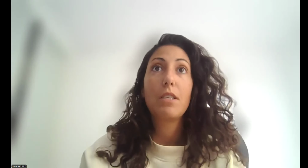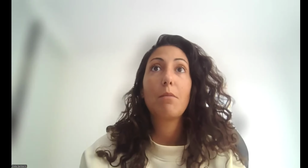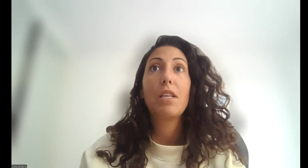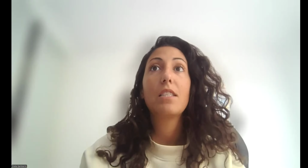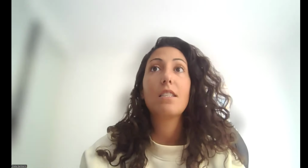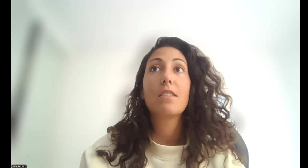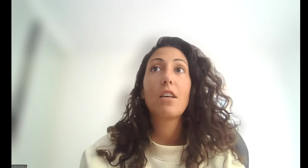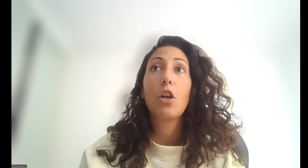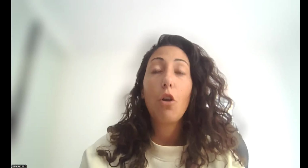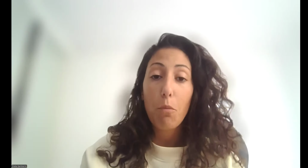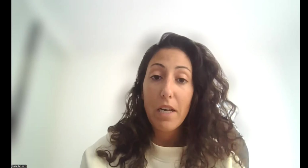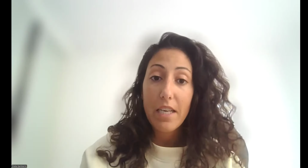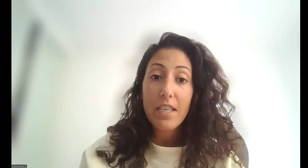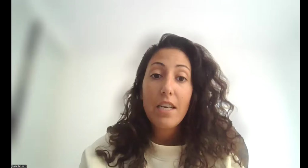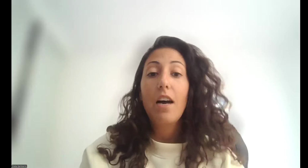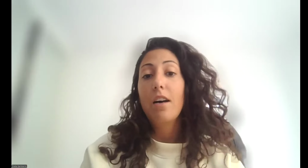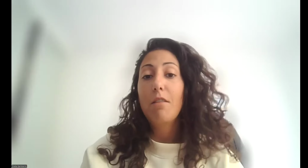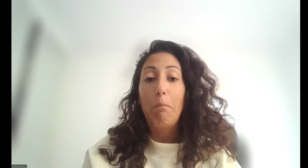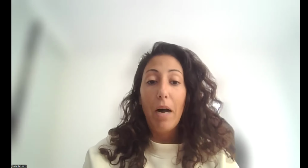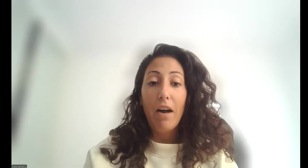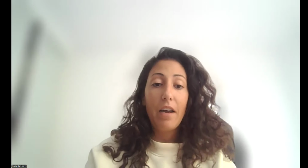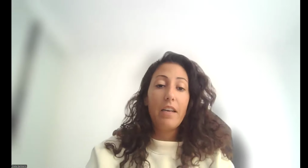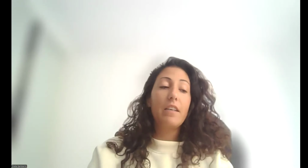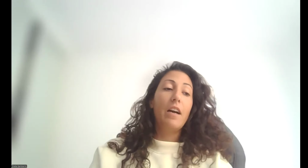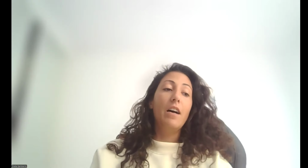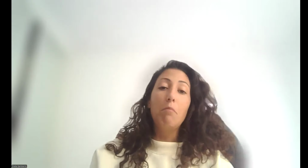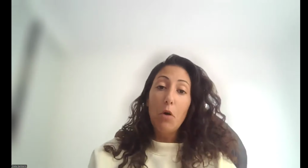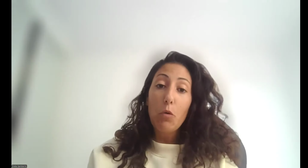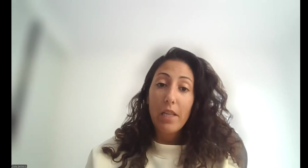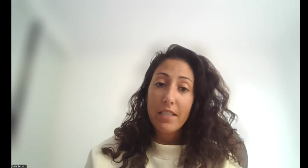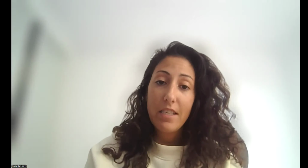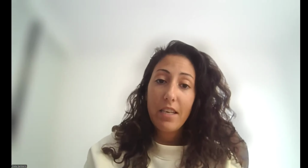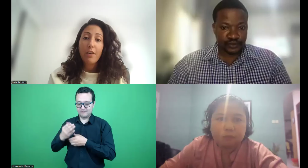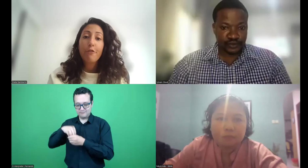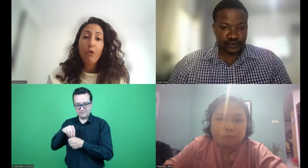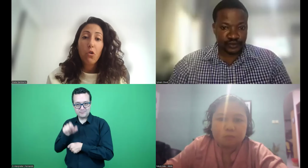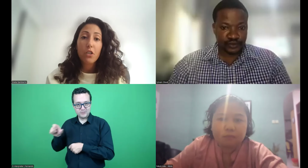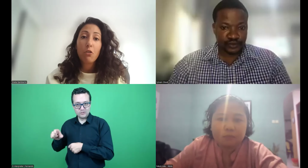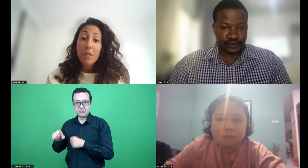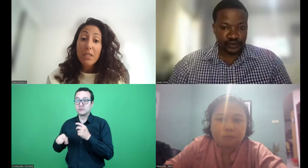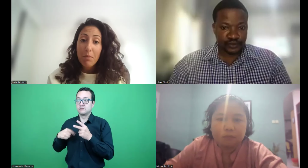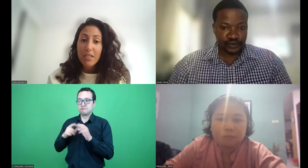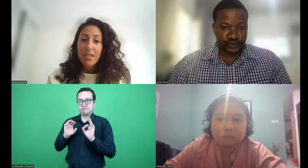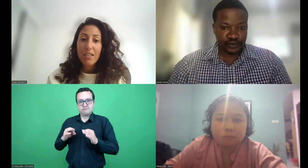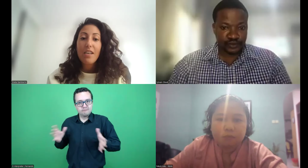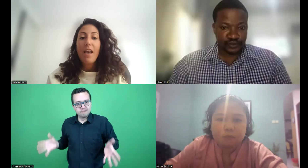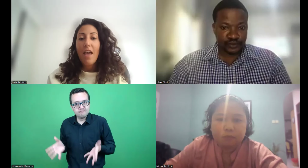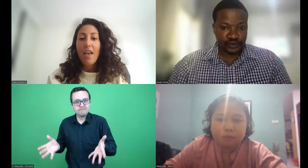persons with disabilities globally by mobilizing for